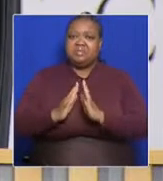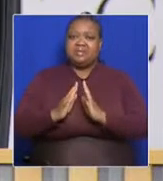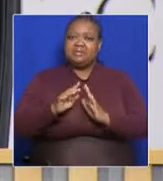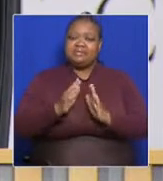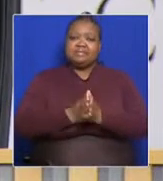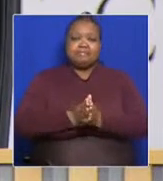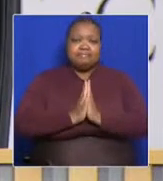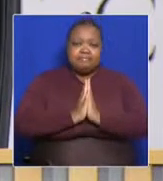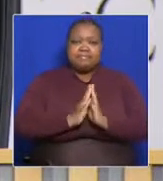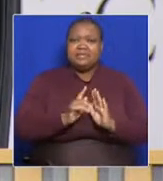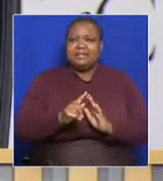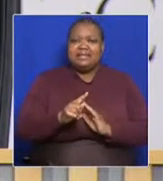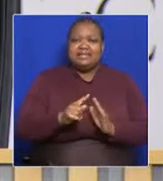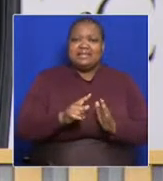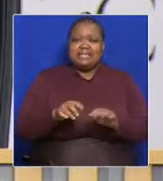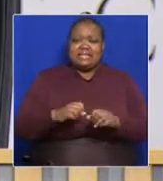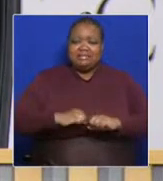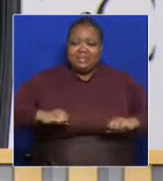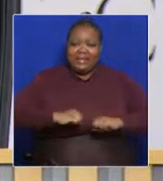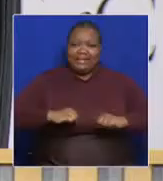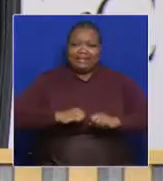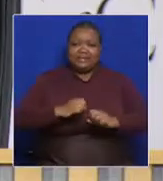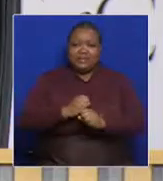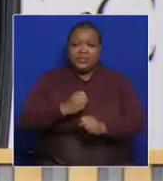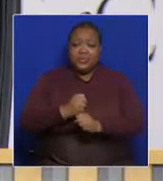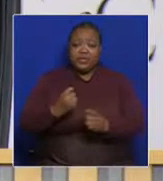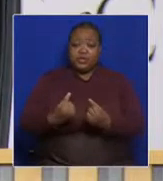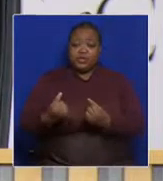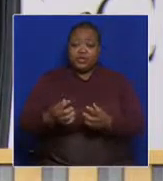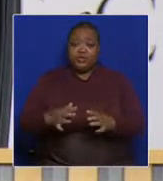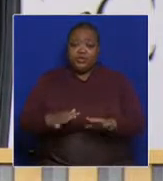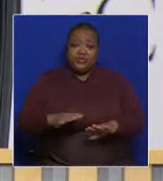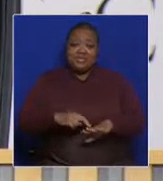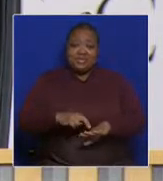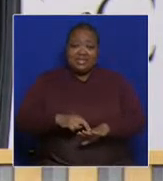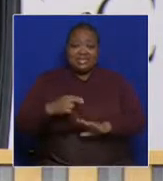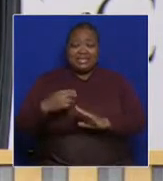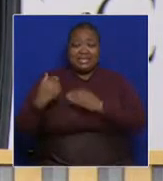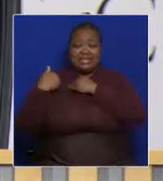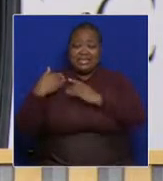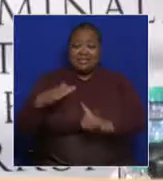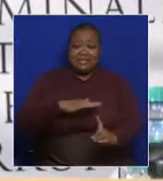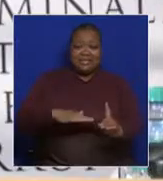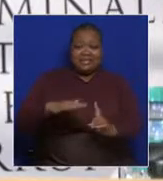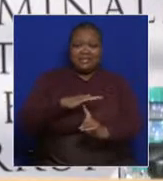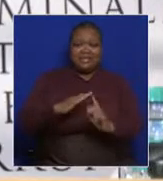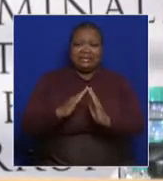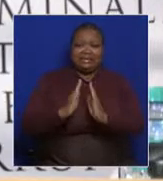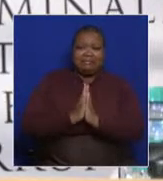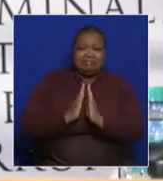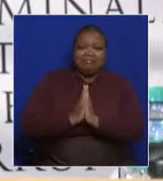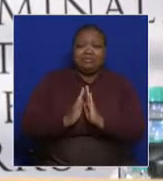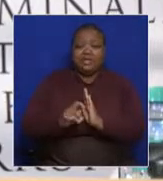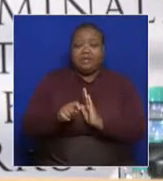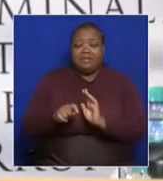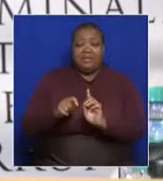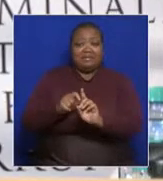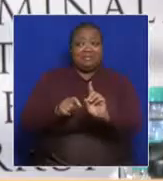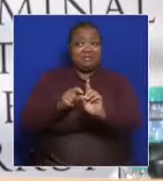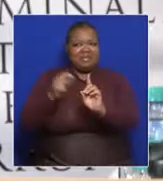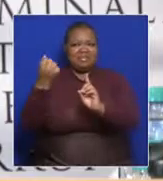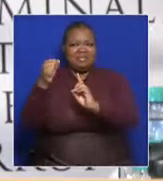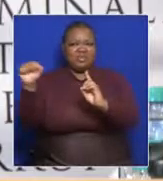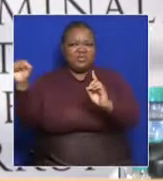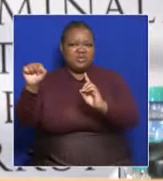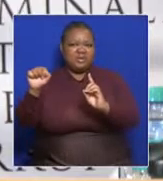job and you need secure space. You literally have to beg because somebody is going to reject your request. So in the